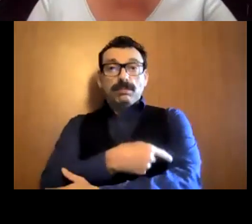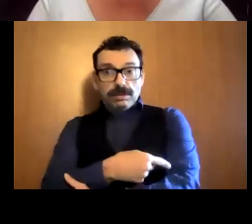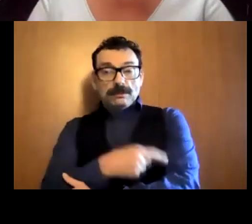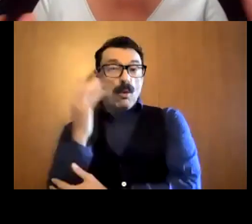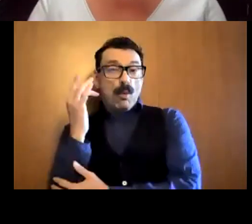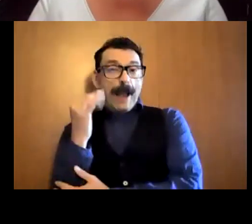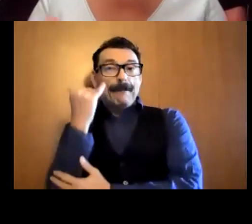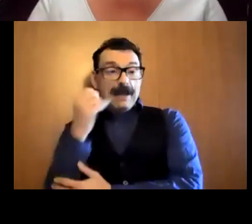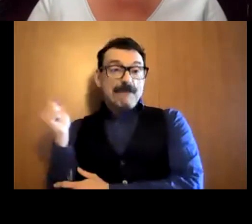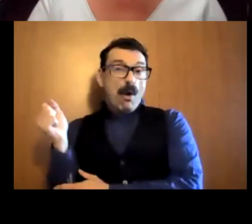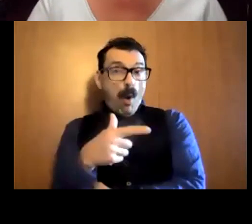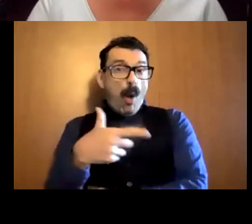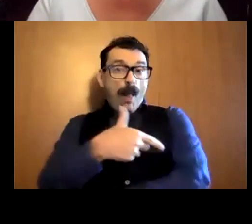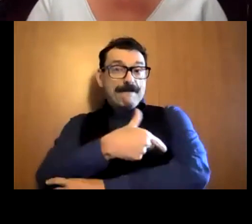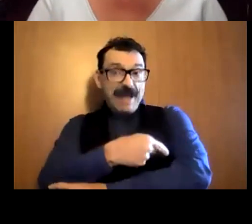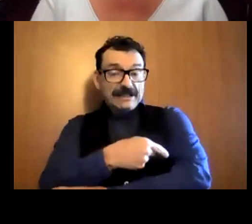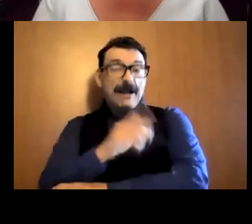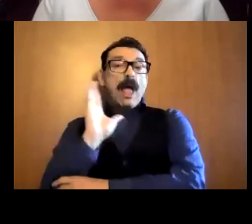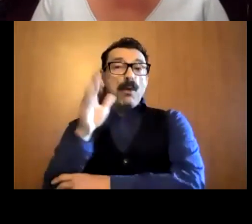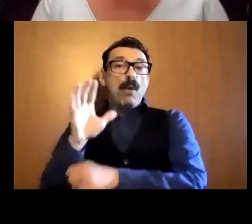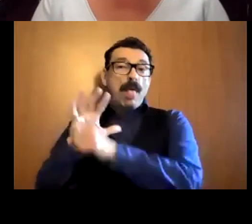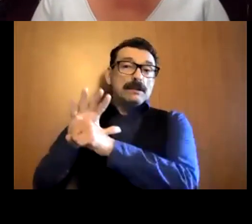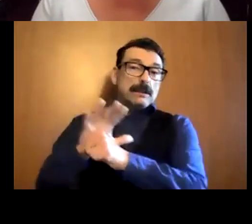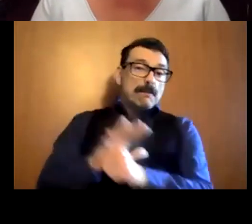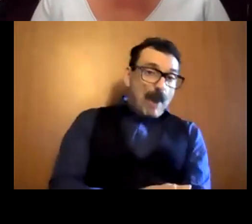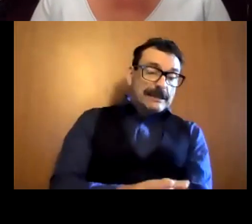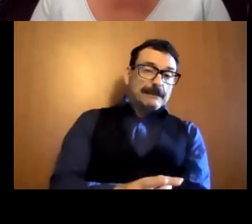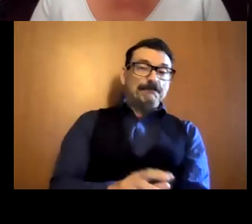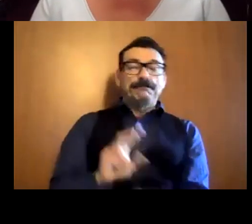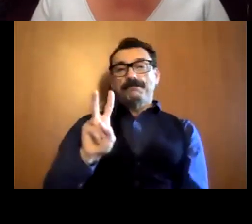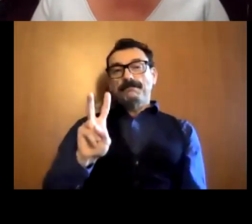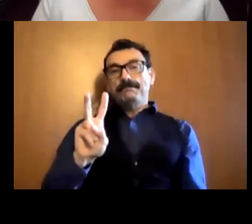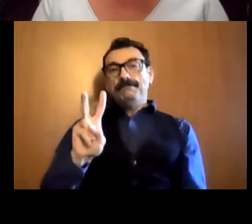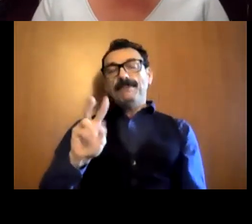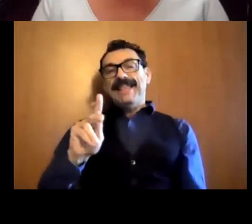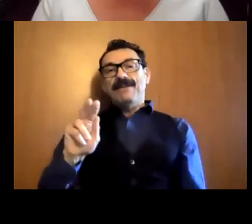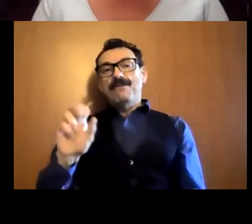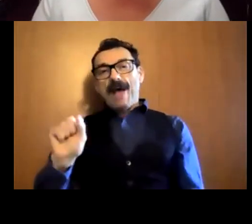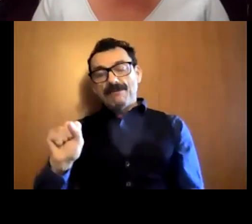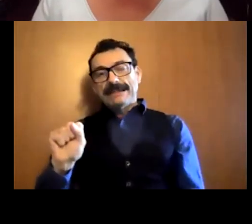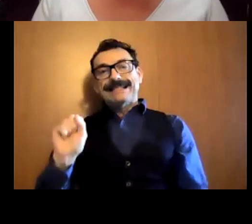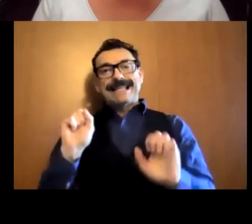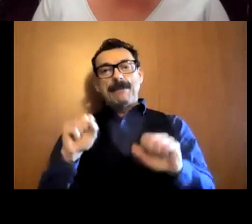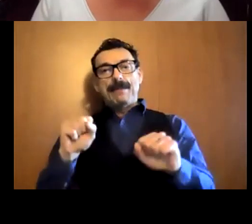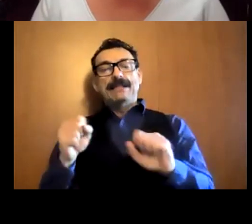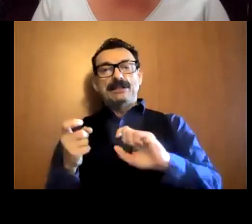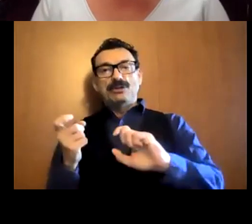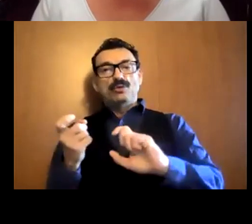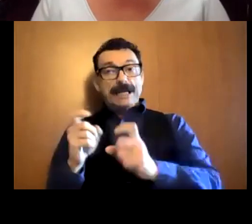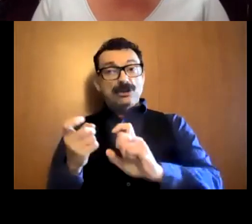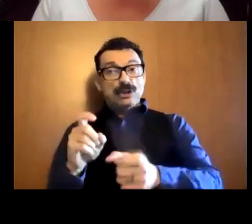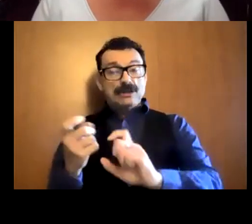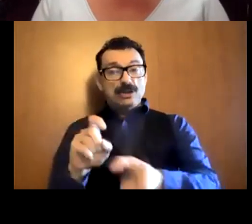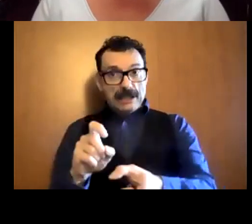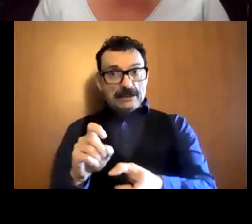continue to mutate and then kind of emerge with a dominant strain that is more dangerous. But so far, the data is showing that the vaccines